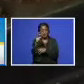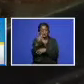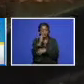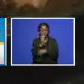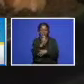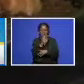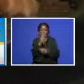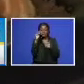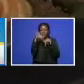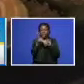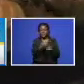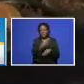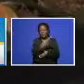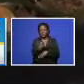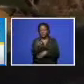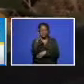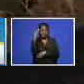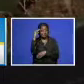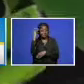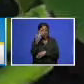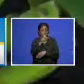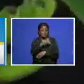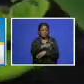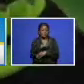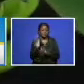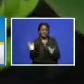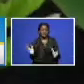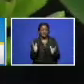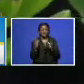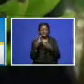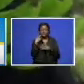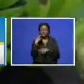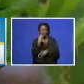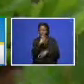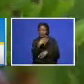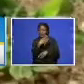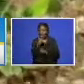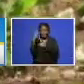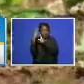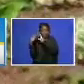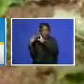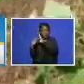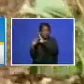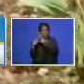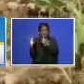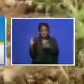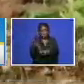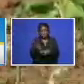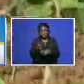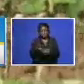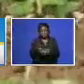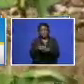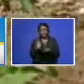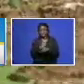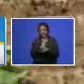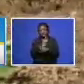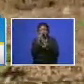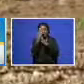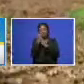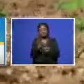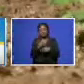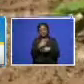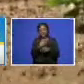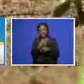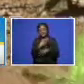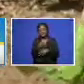Marine Resources Michael Pintard urging restaurants and resorts in the country to increase their use of Bahamian produce and fisheries. His